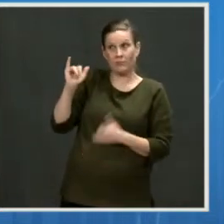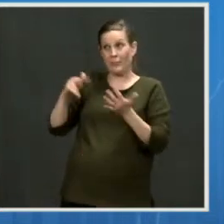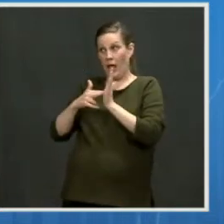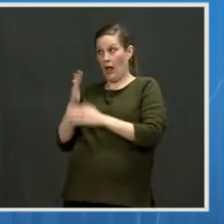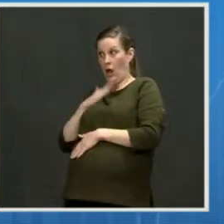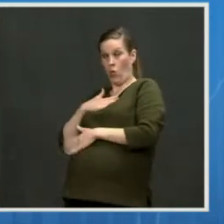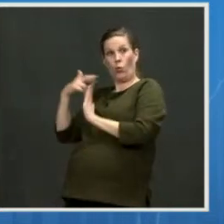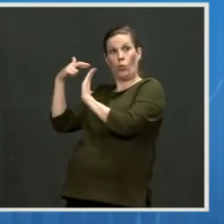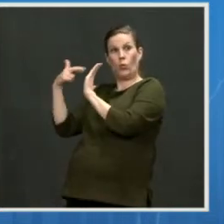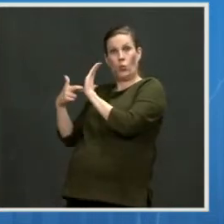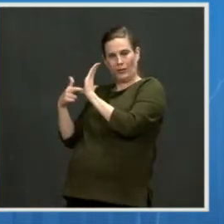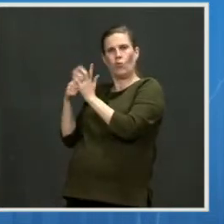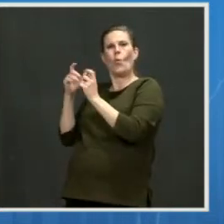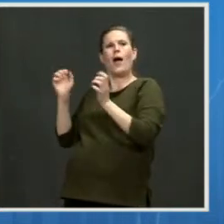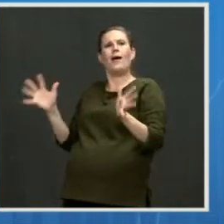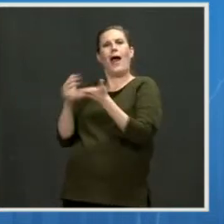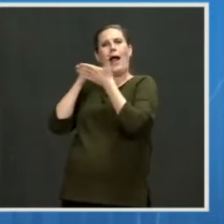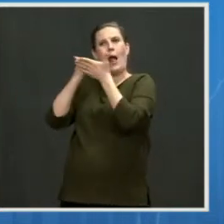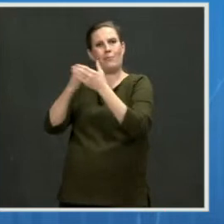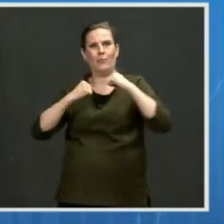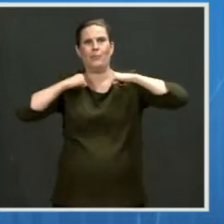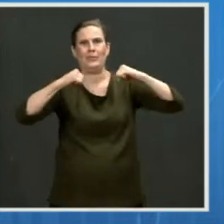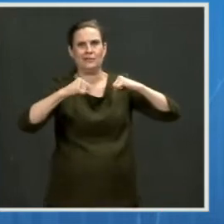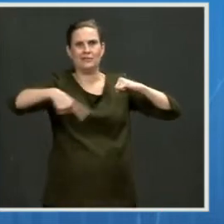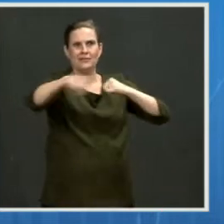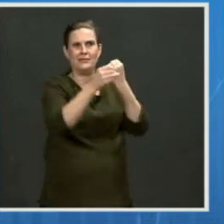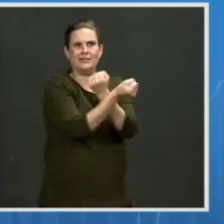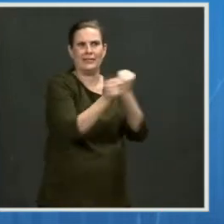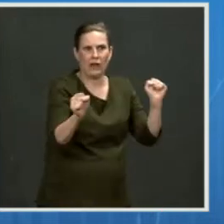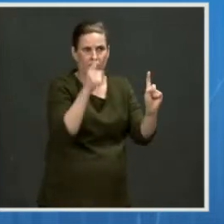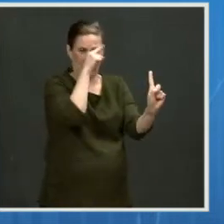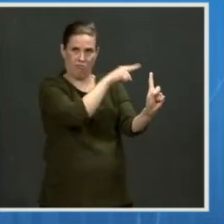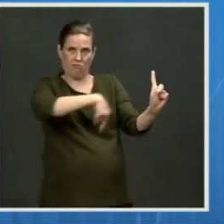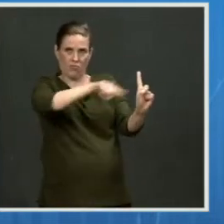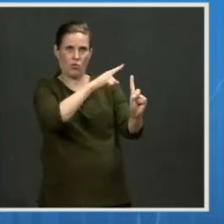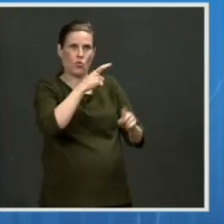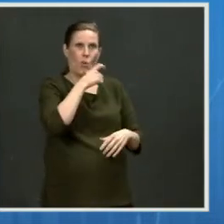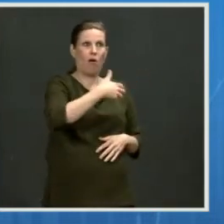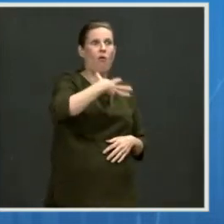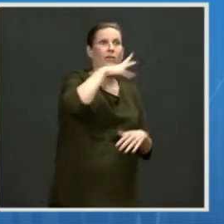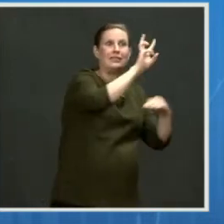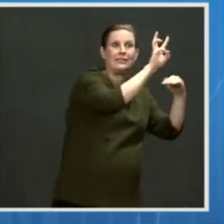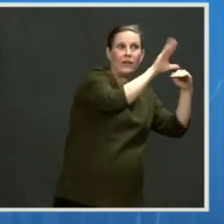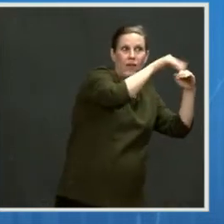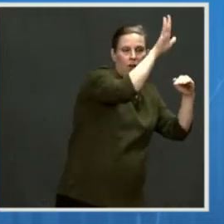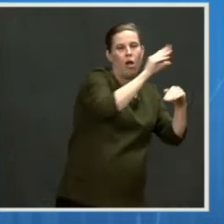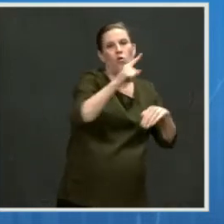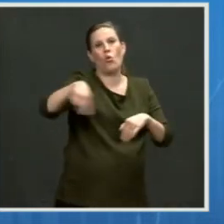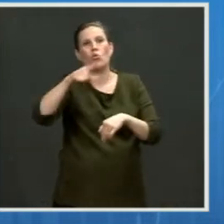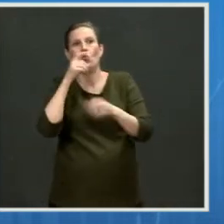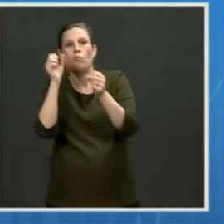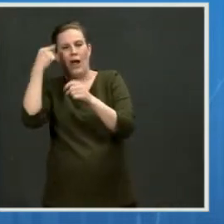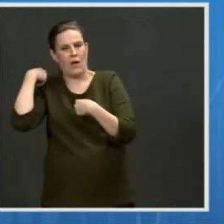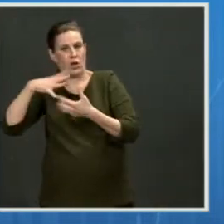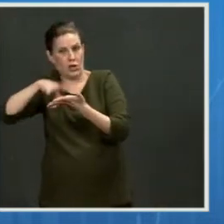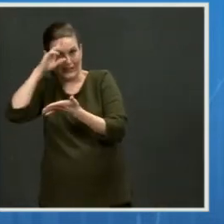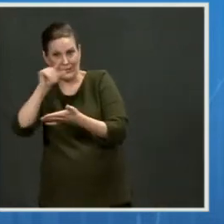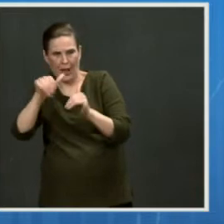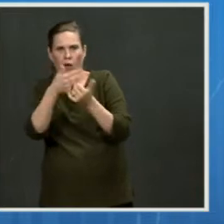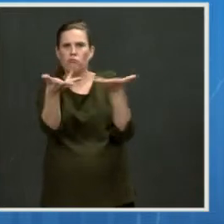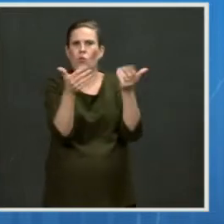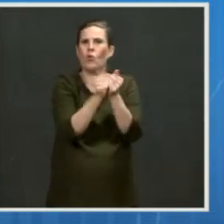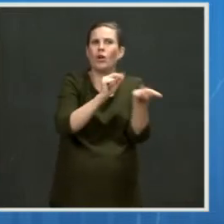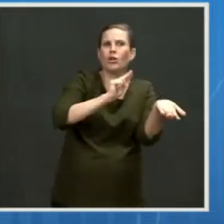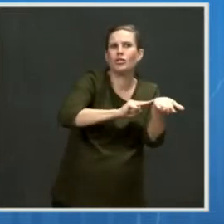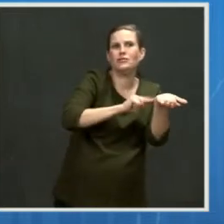protect themselves and adults receiving their services by promoting and engaging in preventive behaviors that reduce